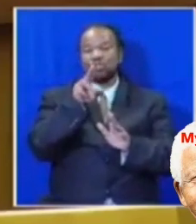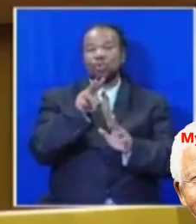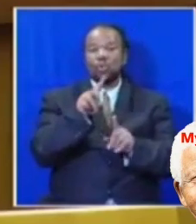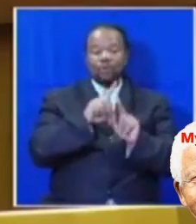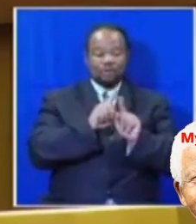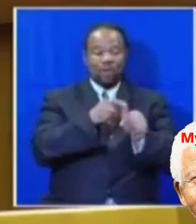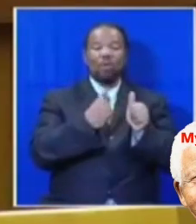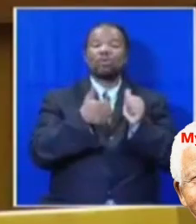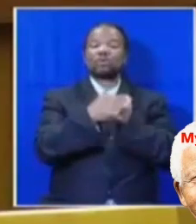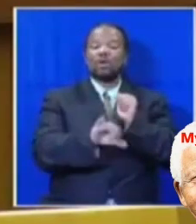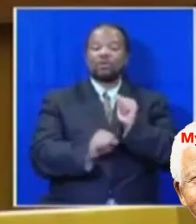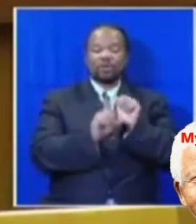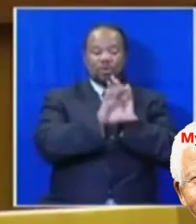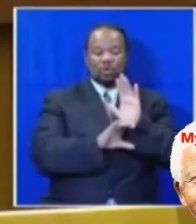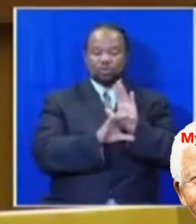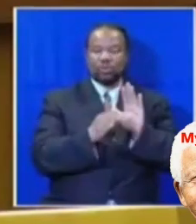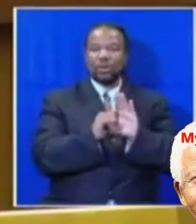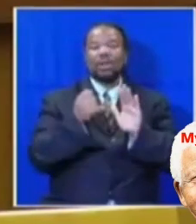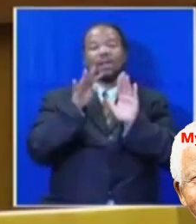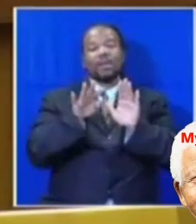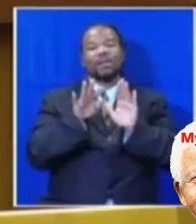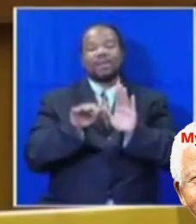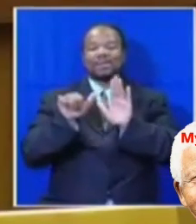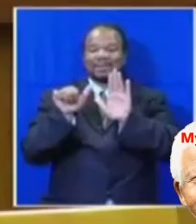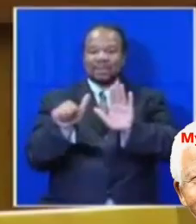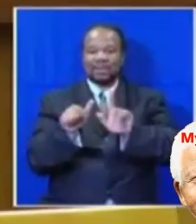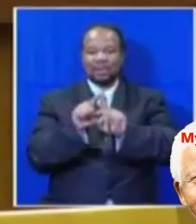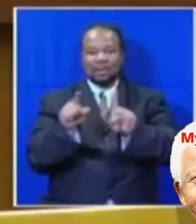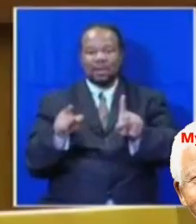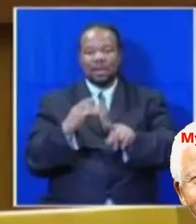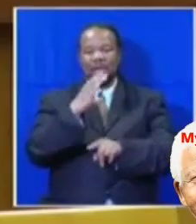the Republic of South Africa, 1996, customary